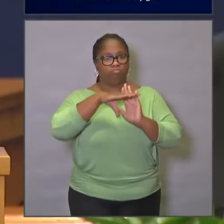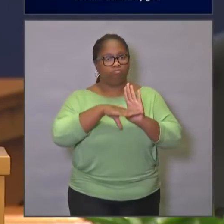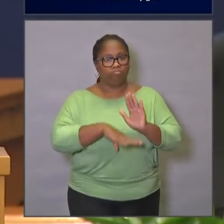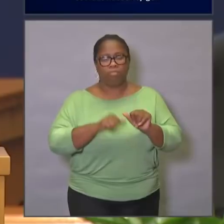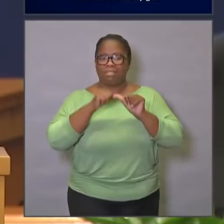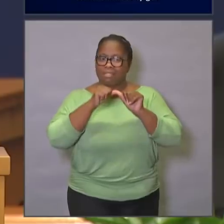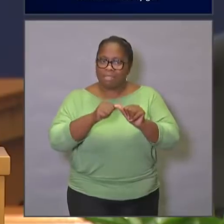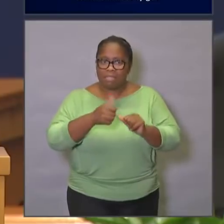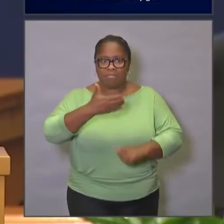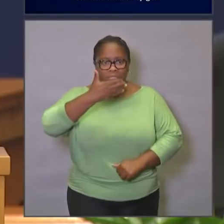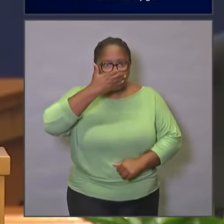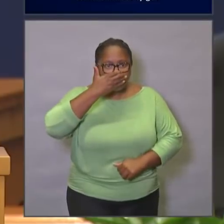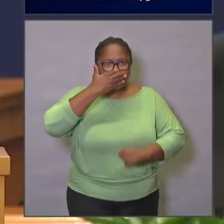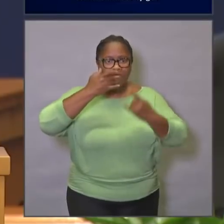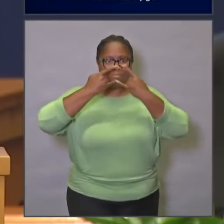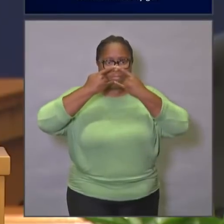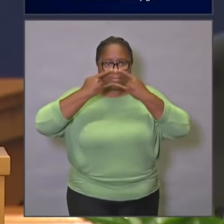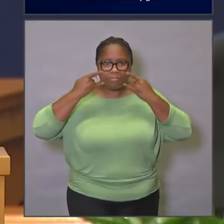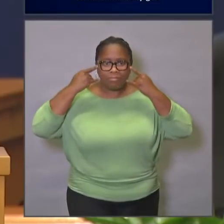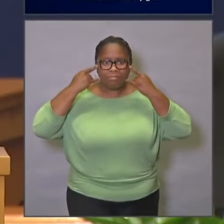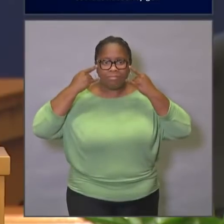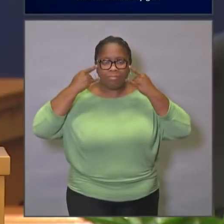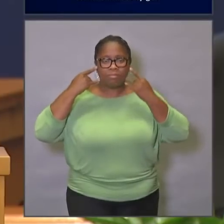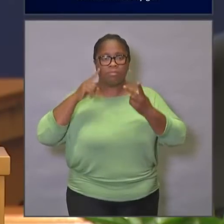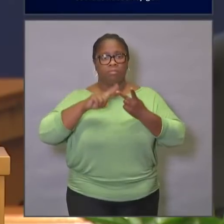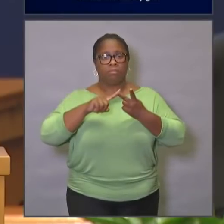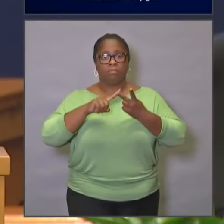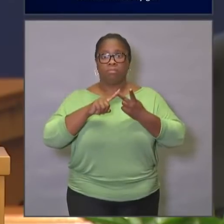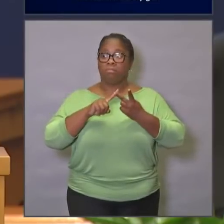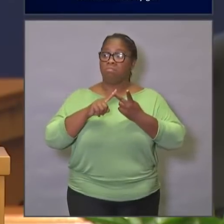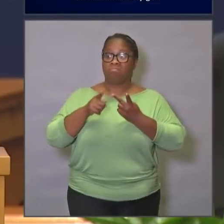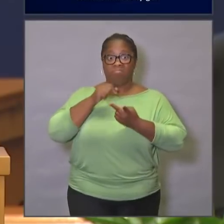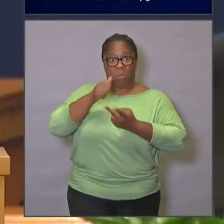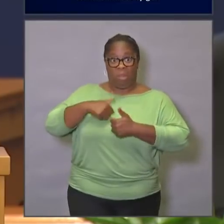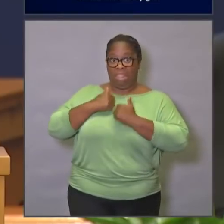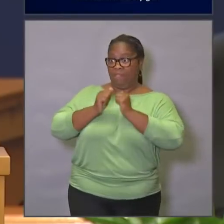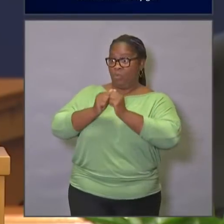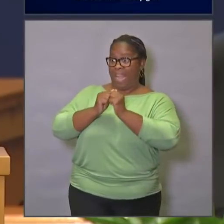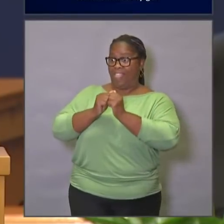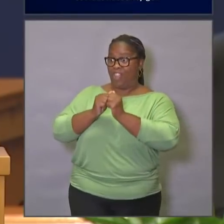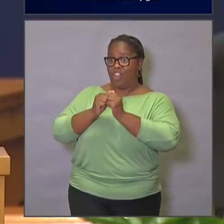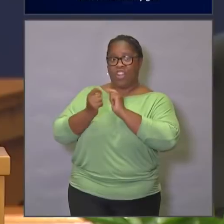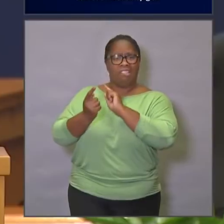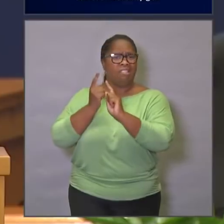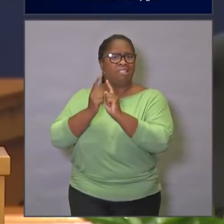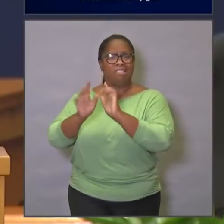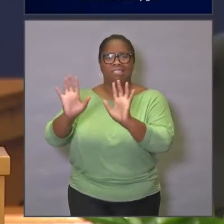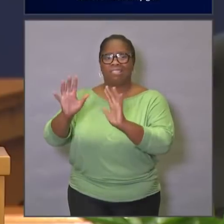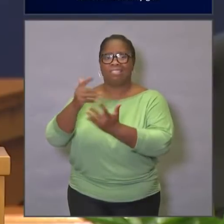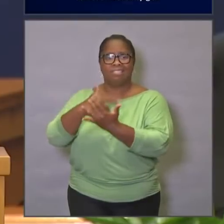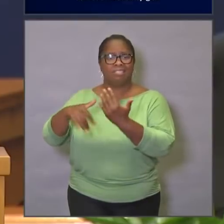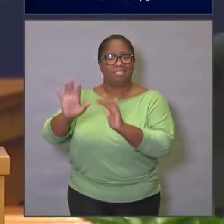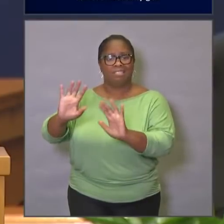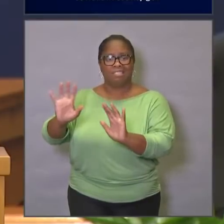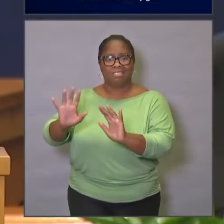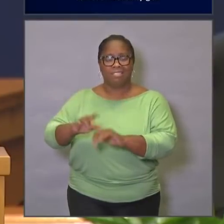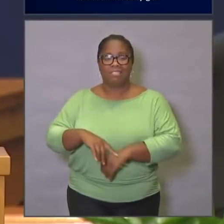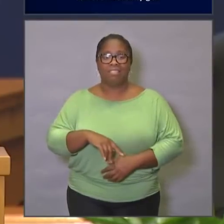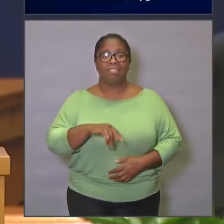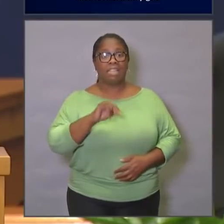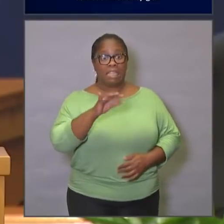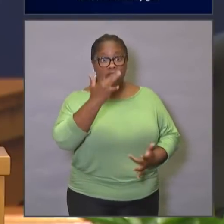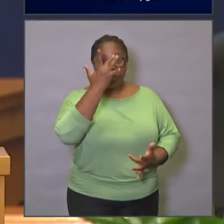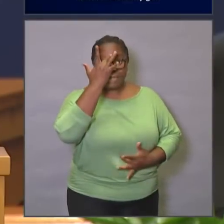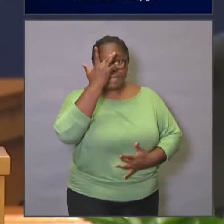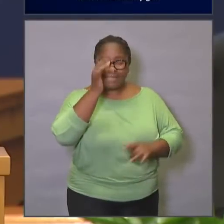covering and do not gather with people you don't live with. We need to contain the virus, so please stay home if you're sick and call your